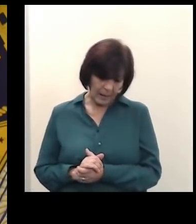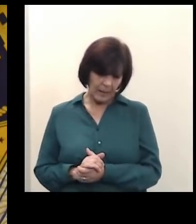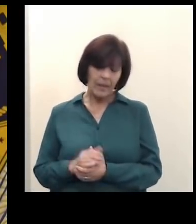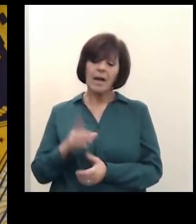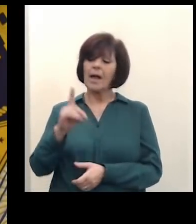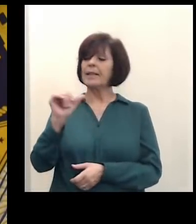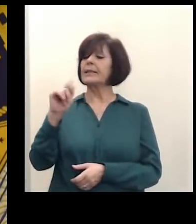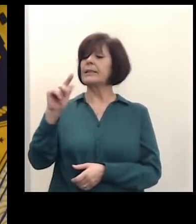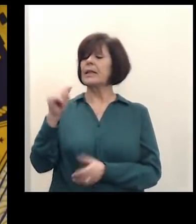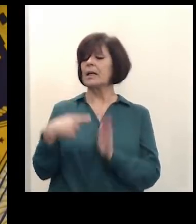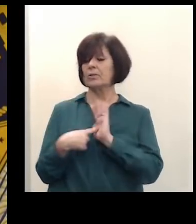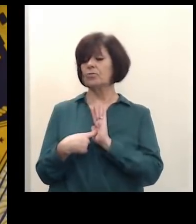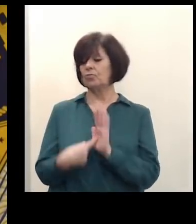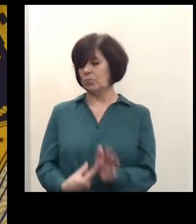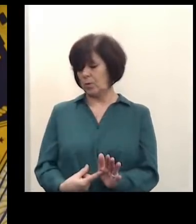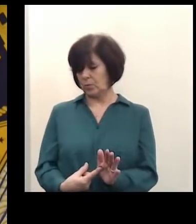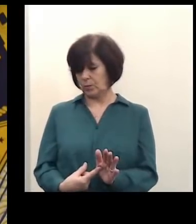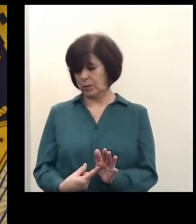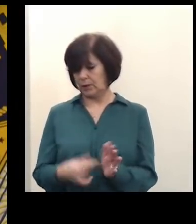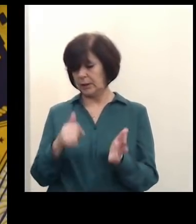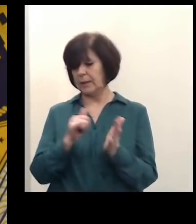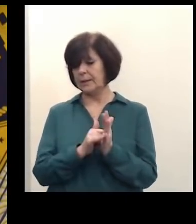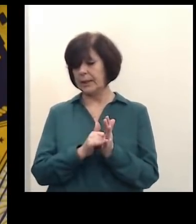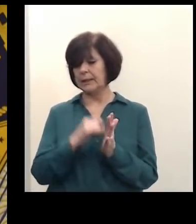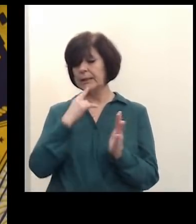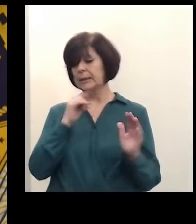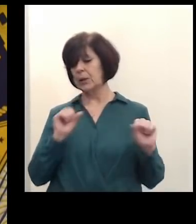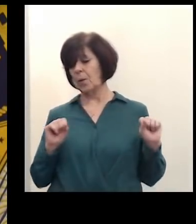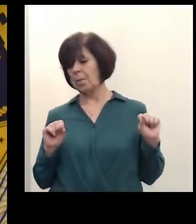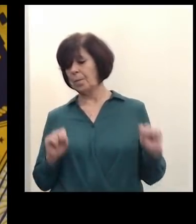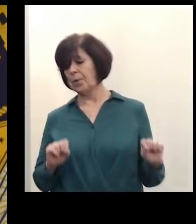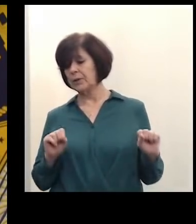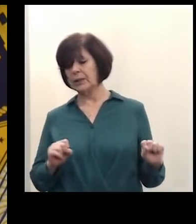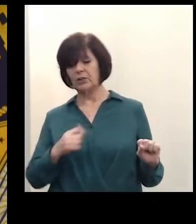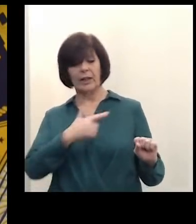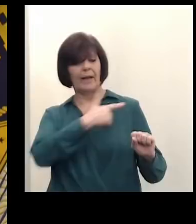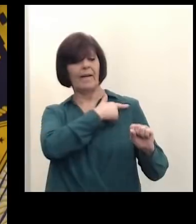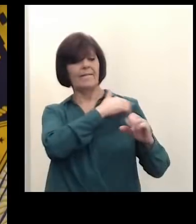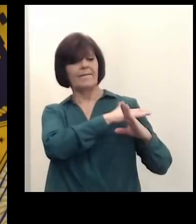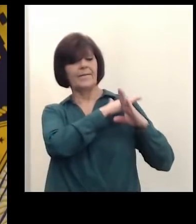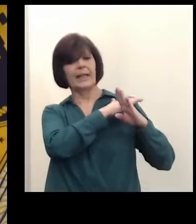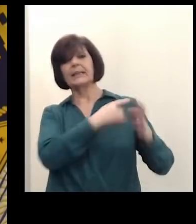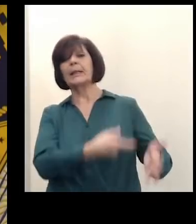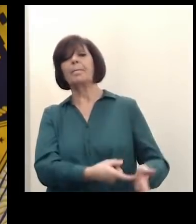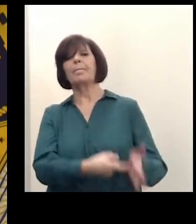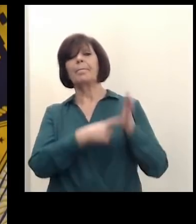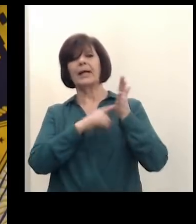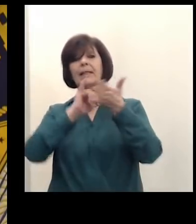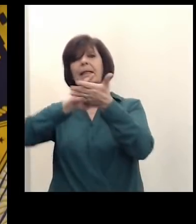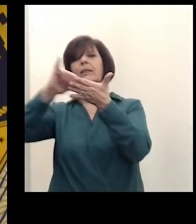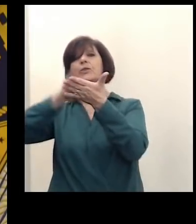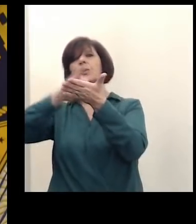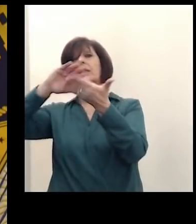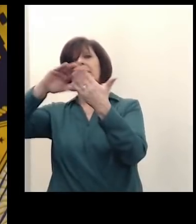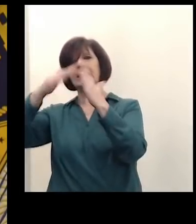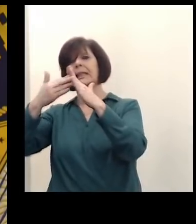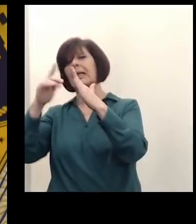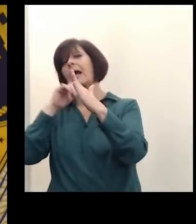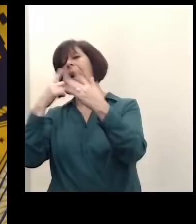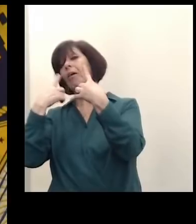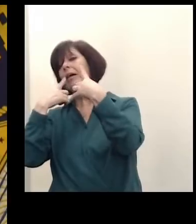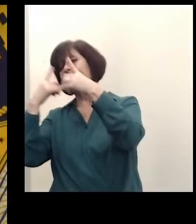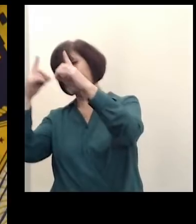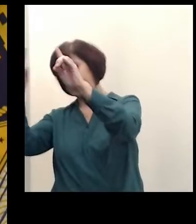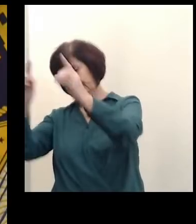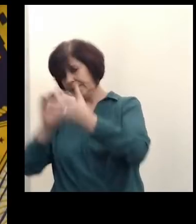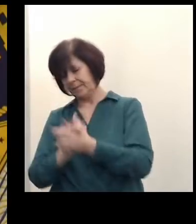that there is the potential that vaccine mandates in New York City are proving to be effective. Are